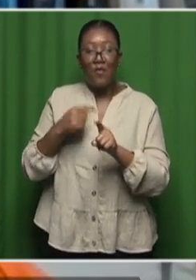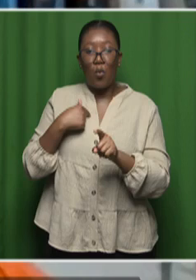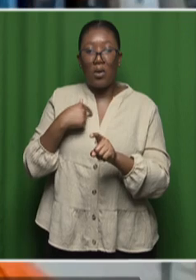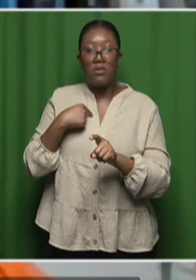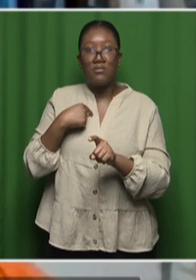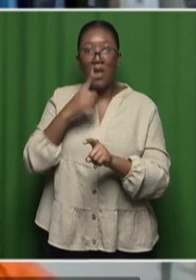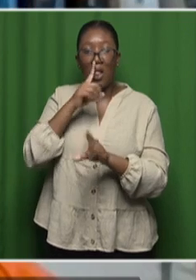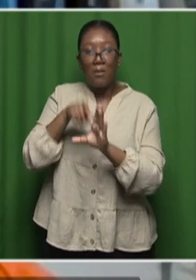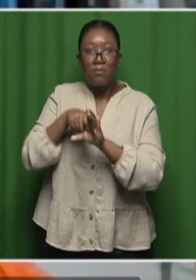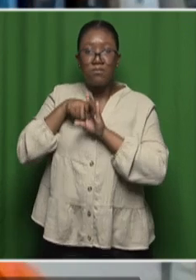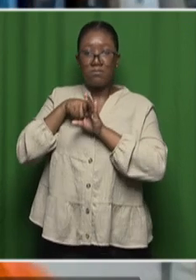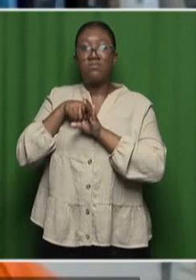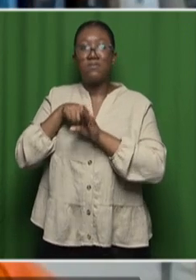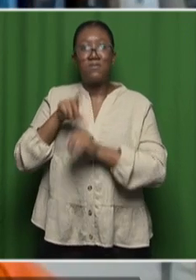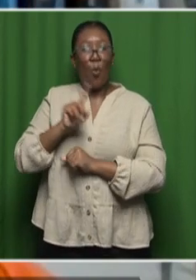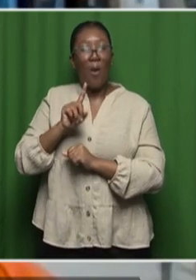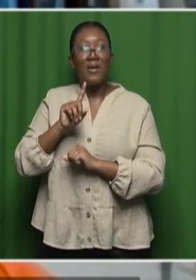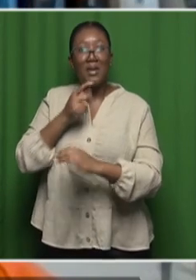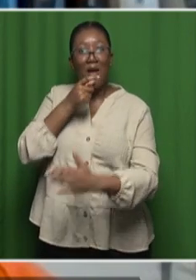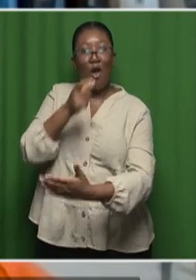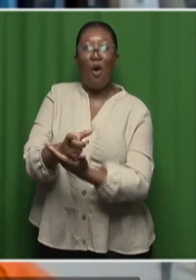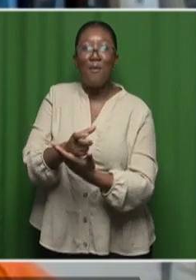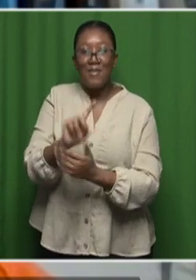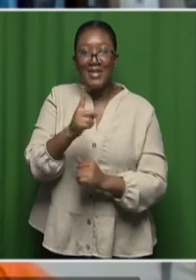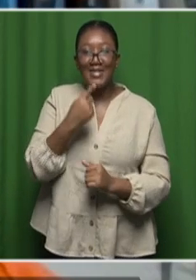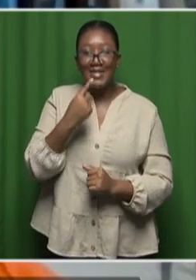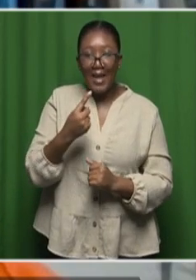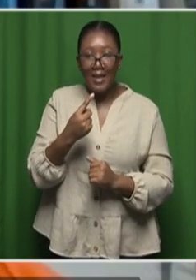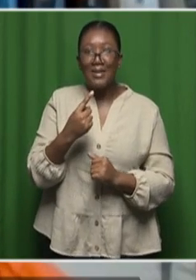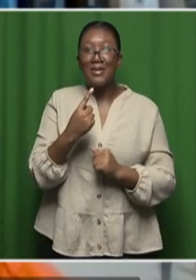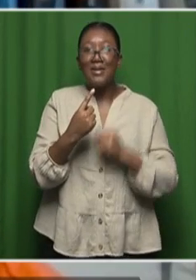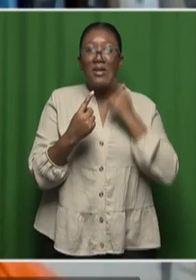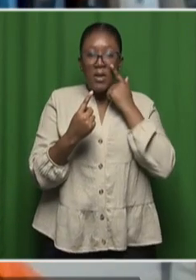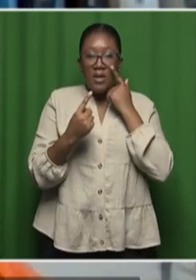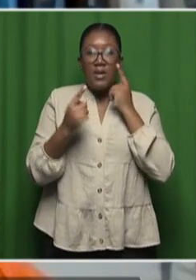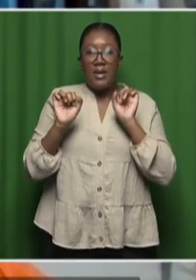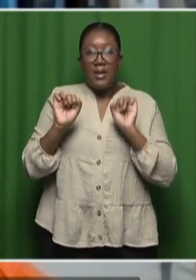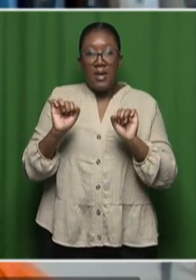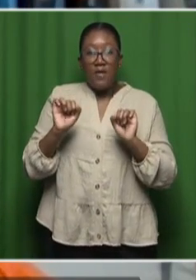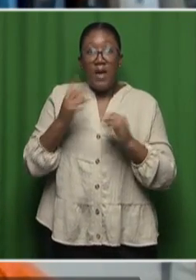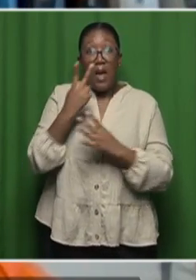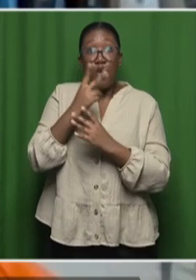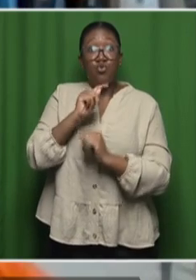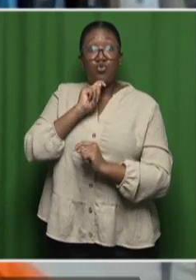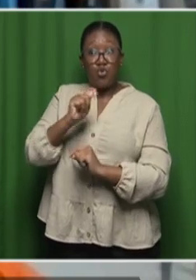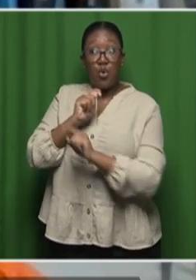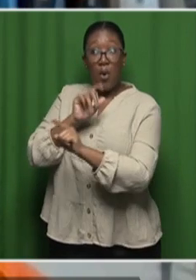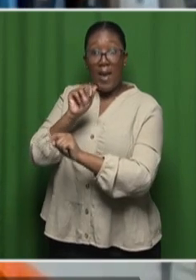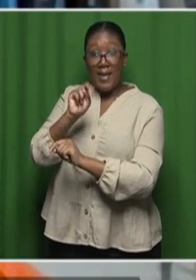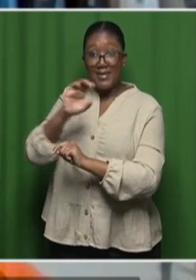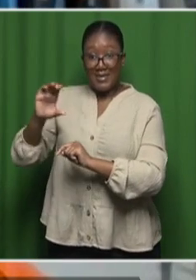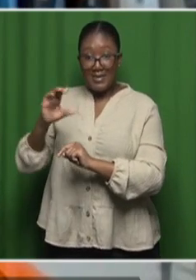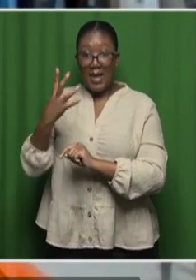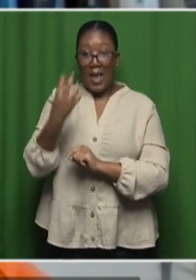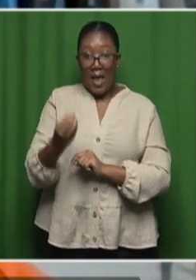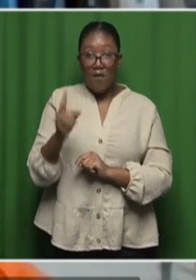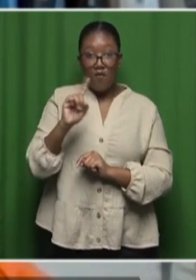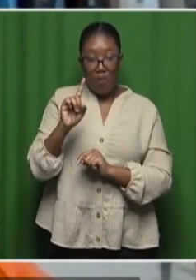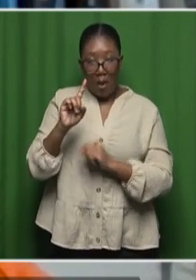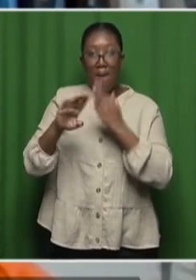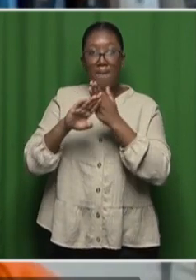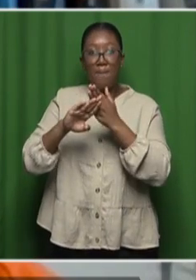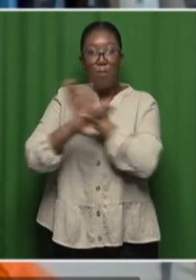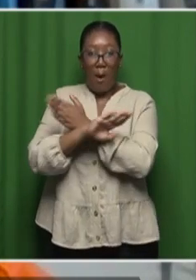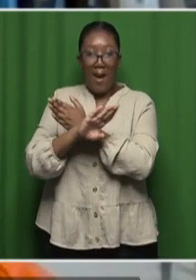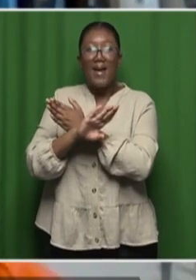with, the historical first use of the mark, etc. But it does appear that the ANC has what we call prior common law